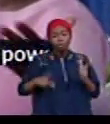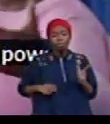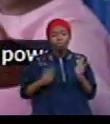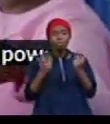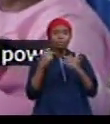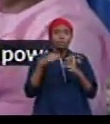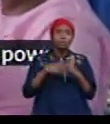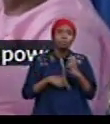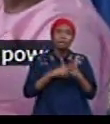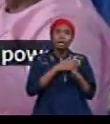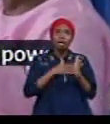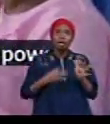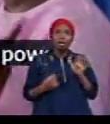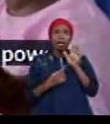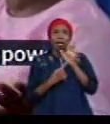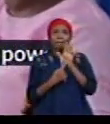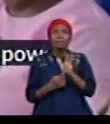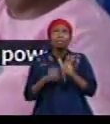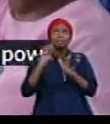Lord,